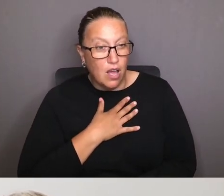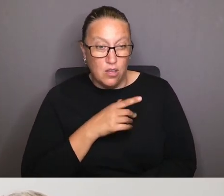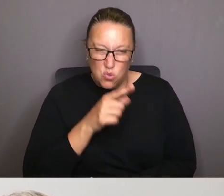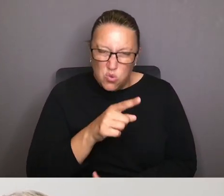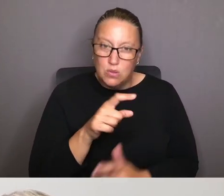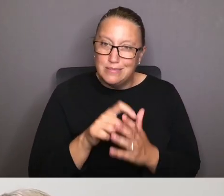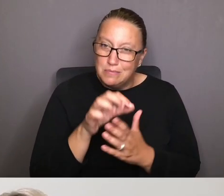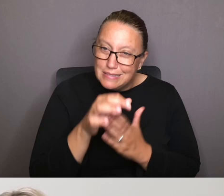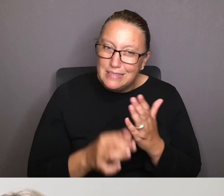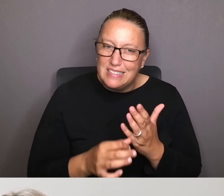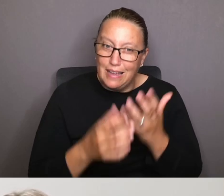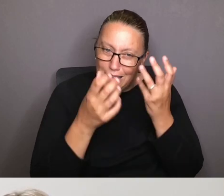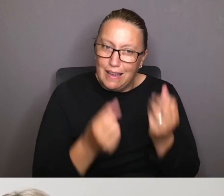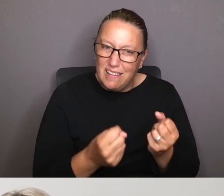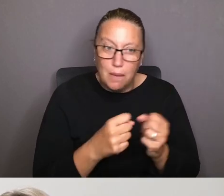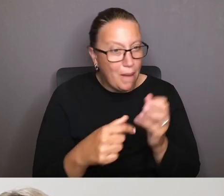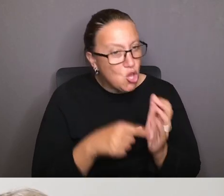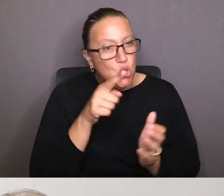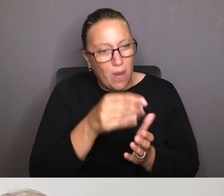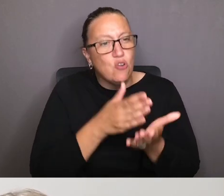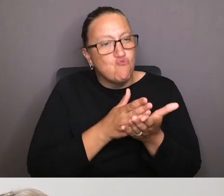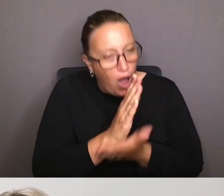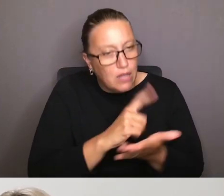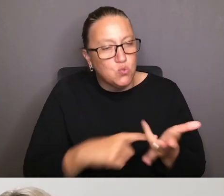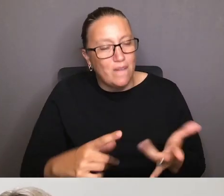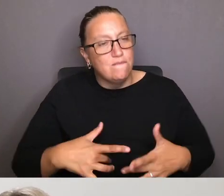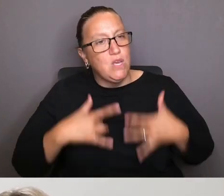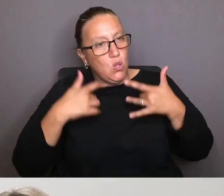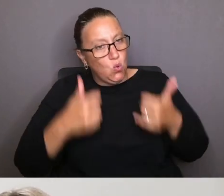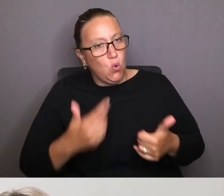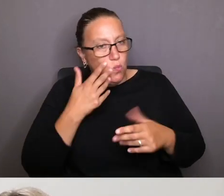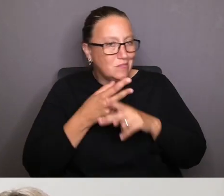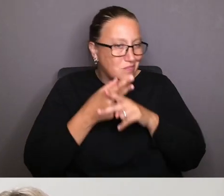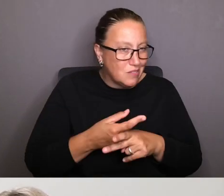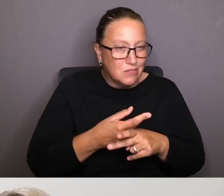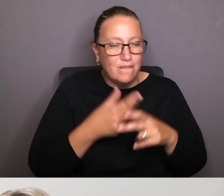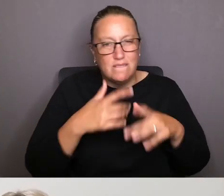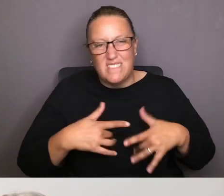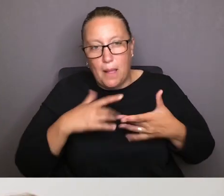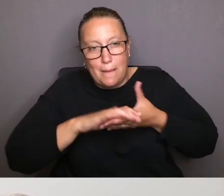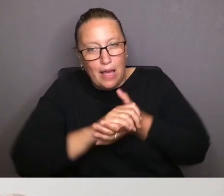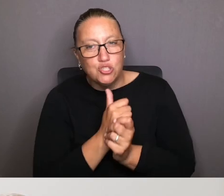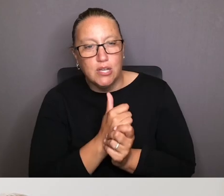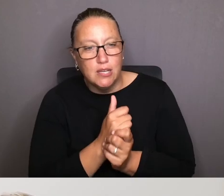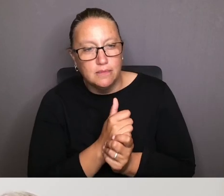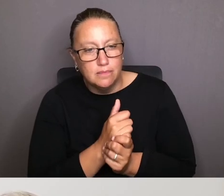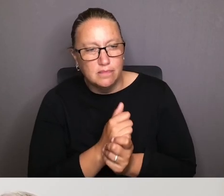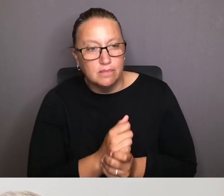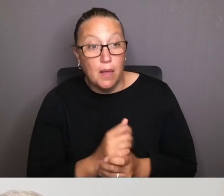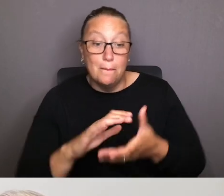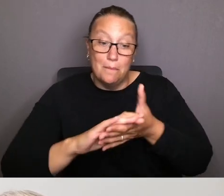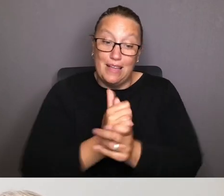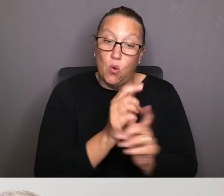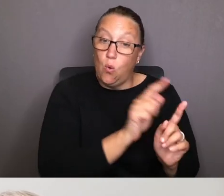does that play? And how important it is for people with a disability to understand that pleasure is something that you're absolutely entitled to